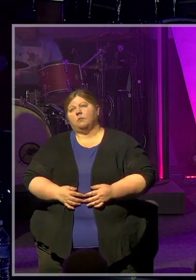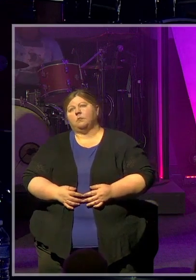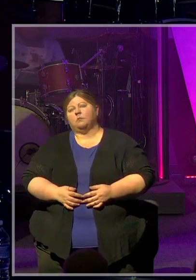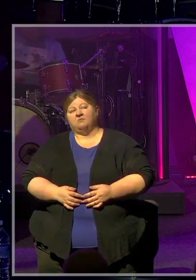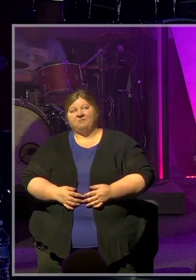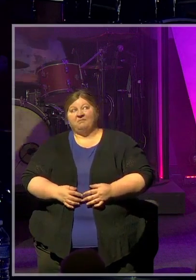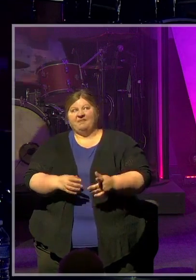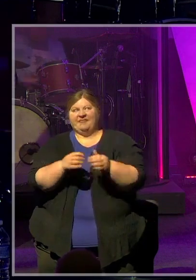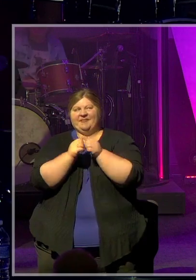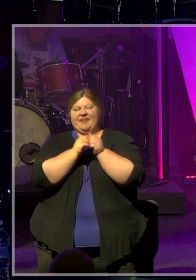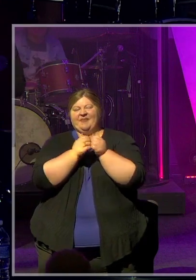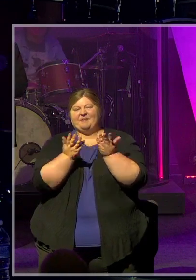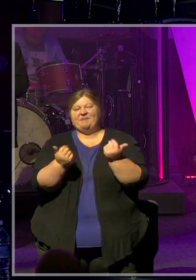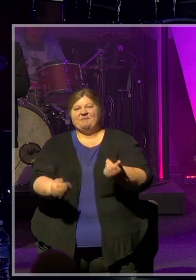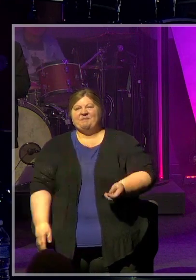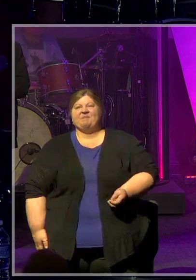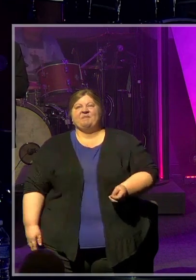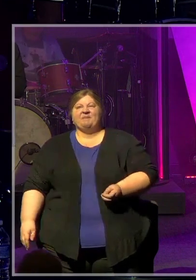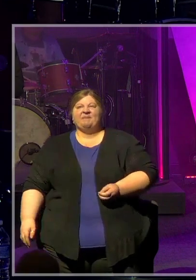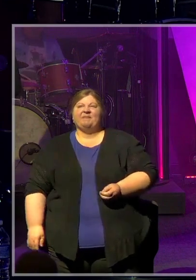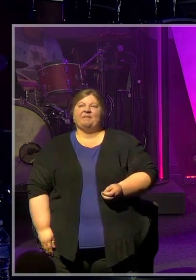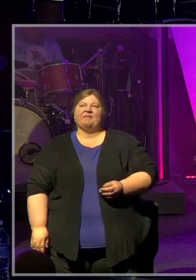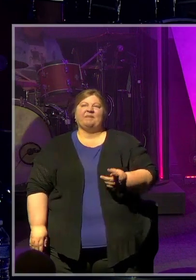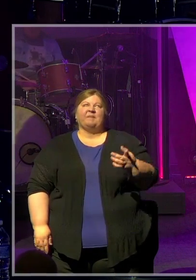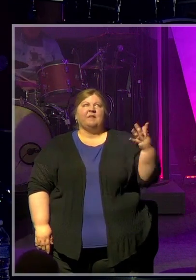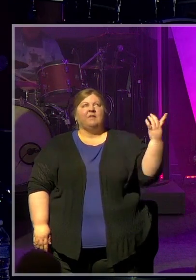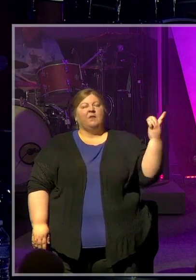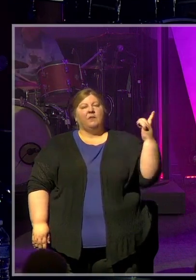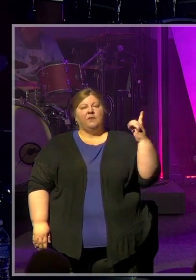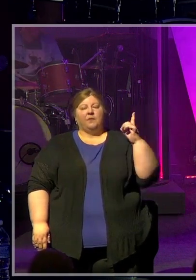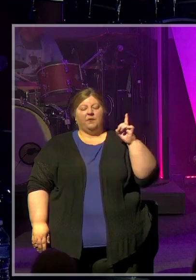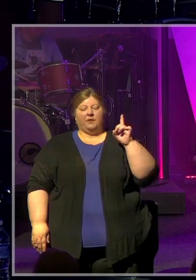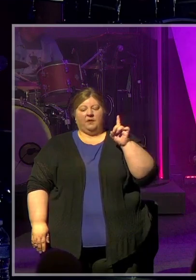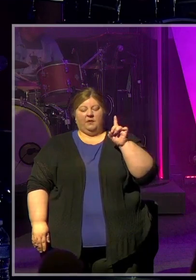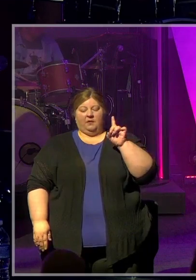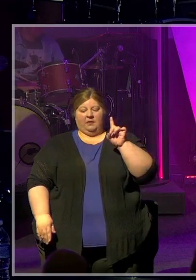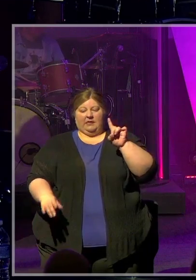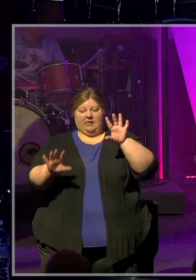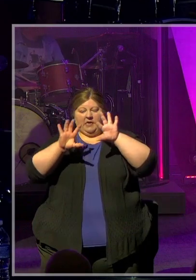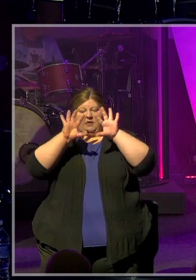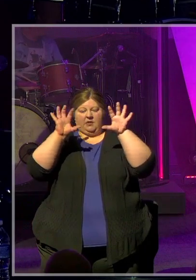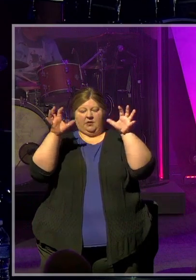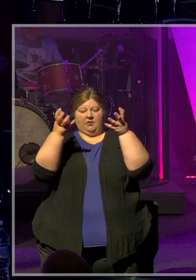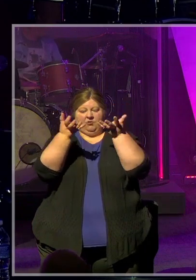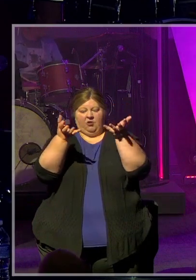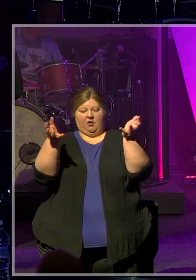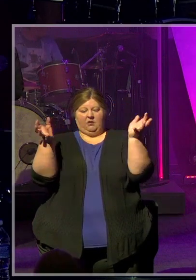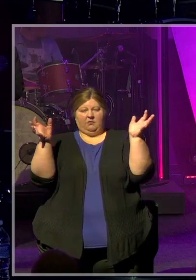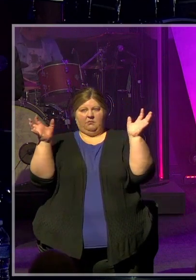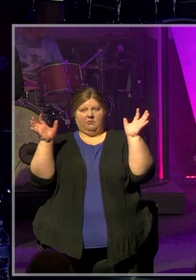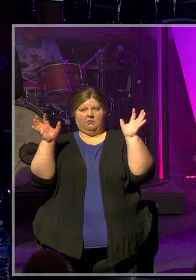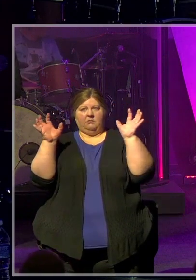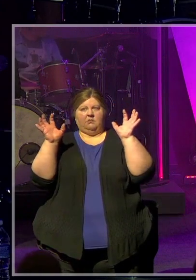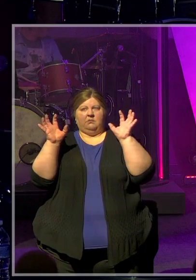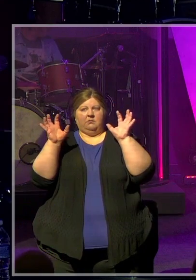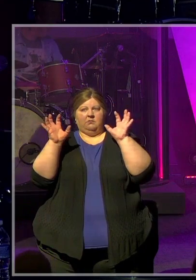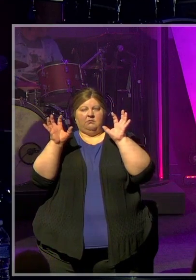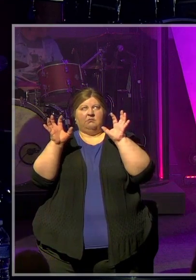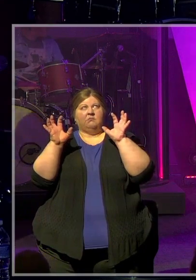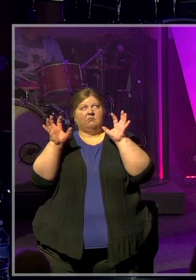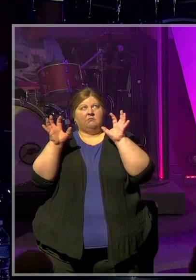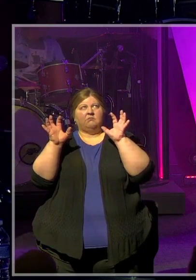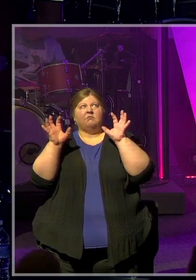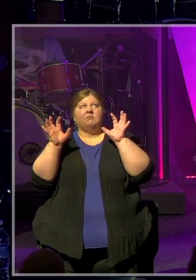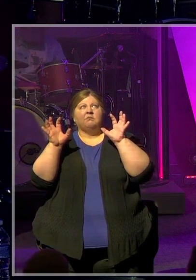Sing this together. Is there before creation